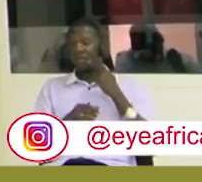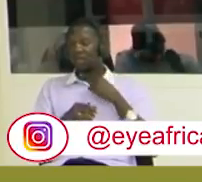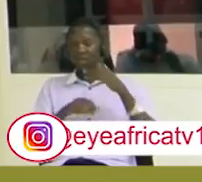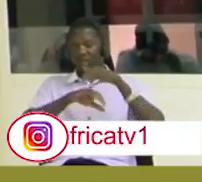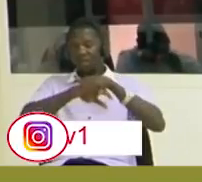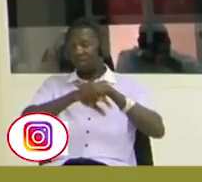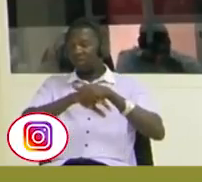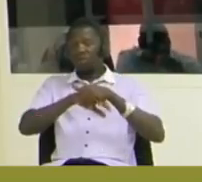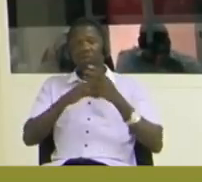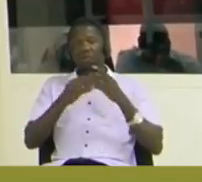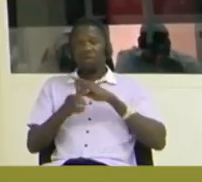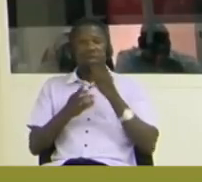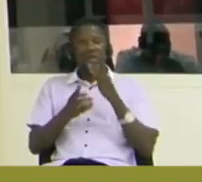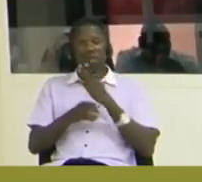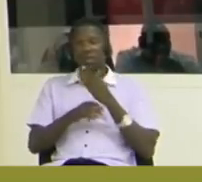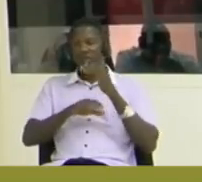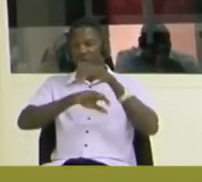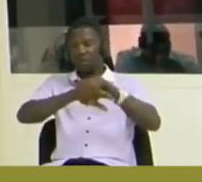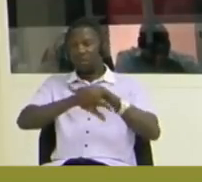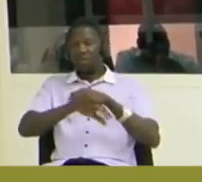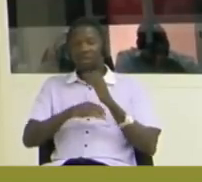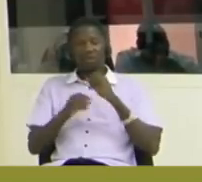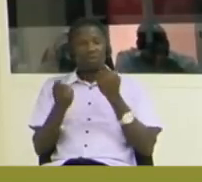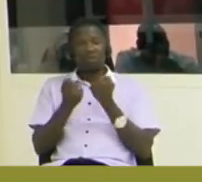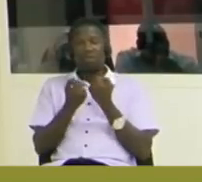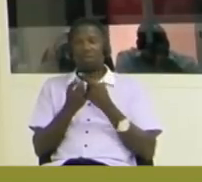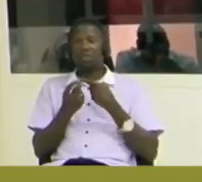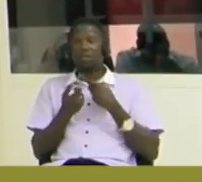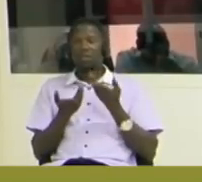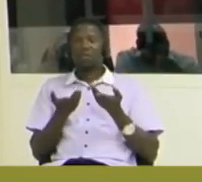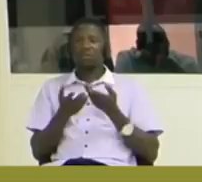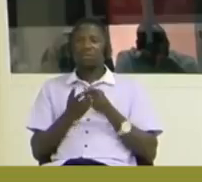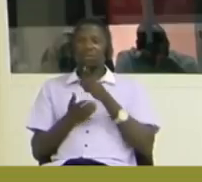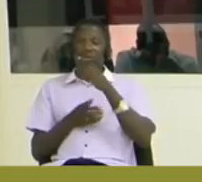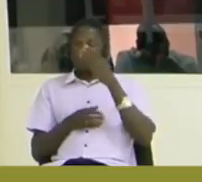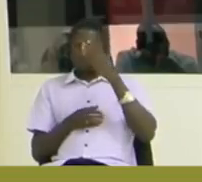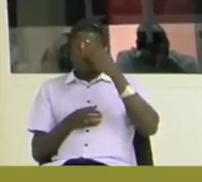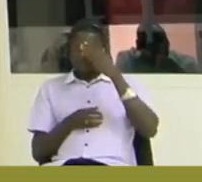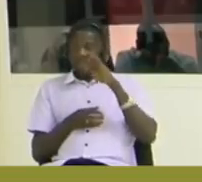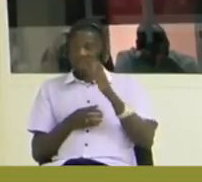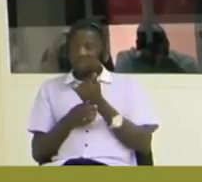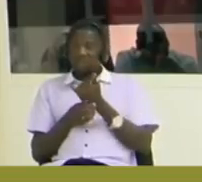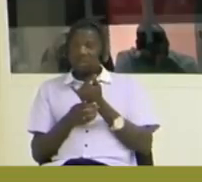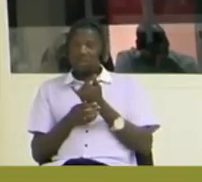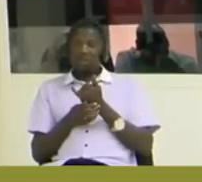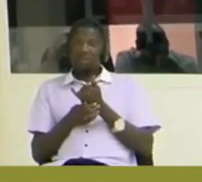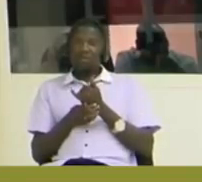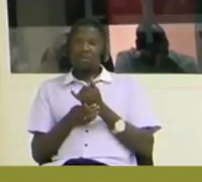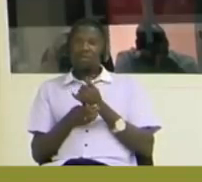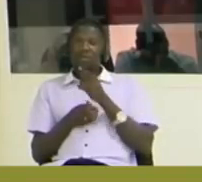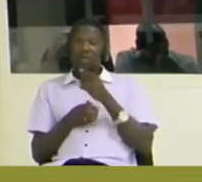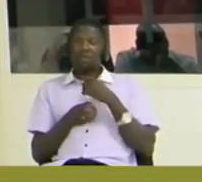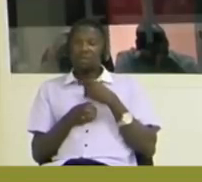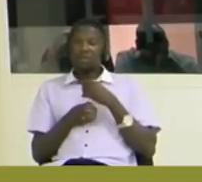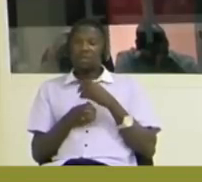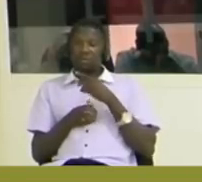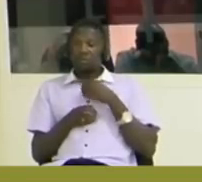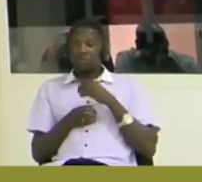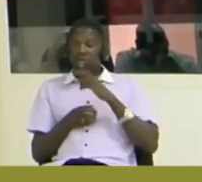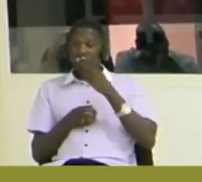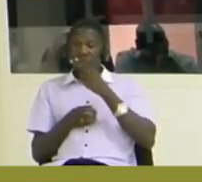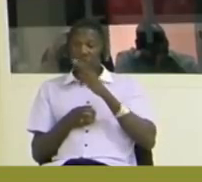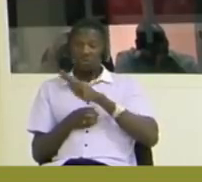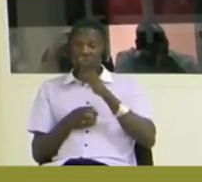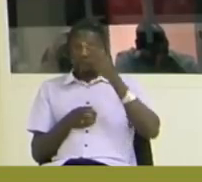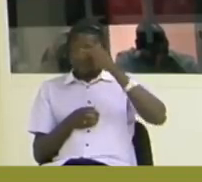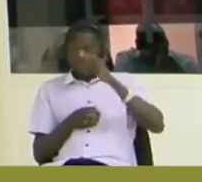was not something for me to do. Do you deny that the wives or Yankuba's family was brought to your house in